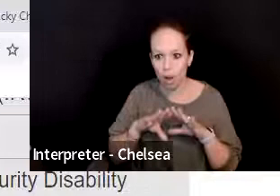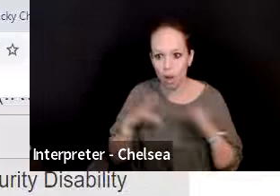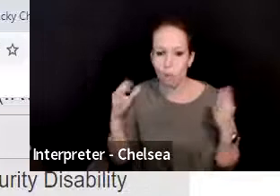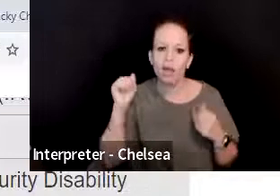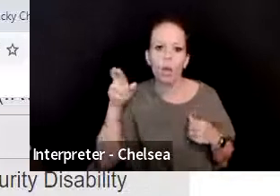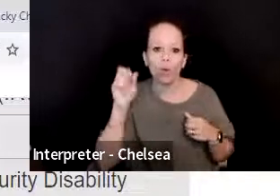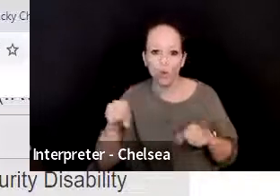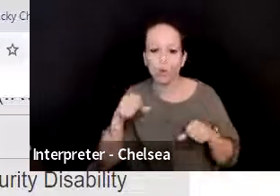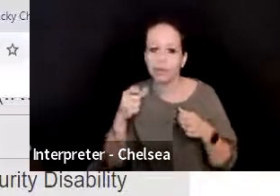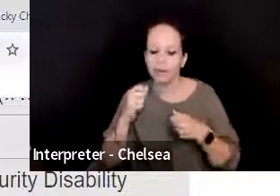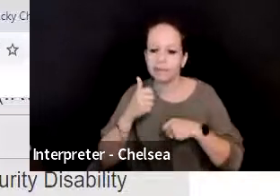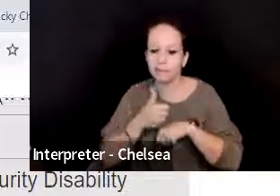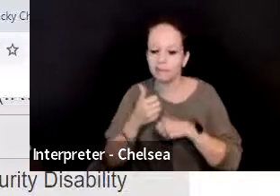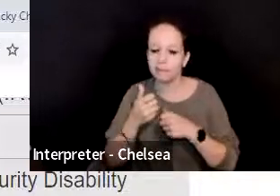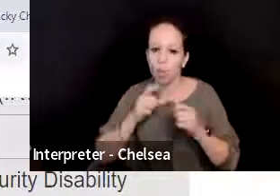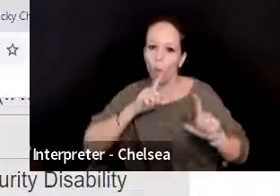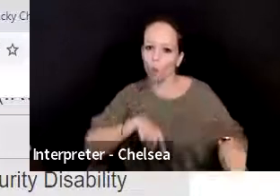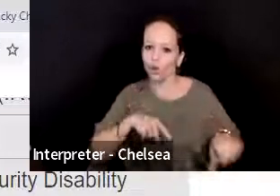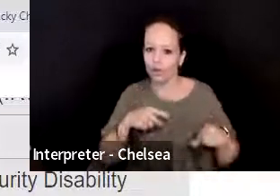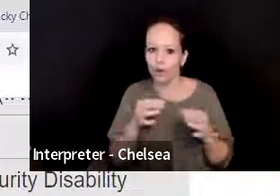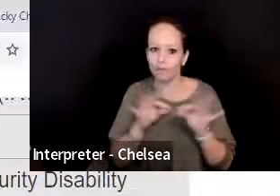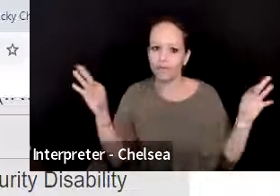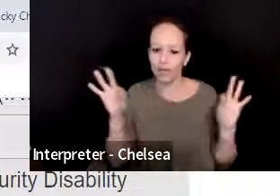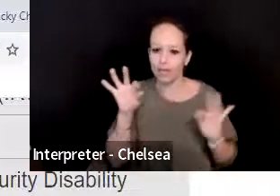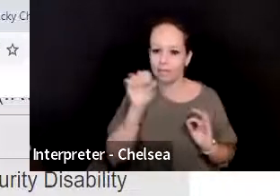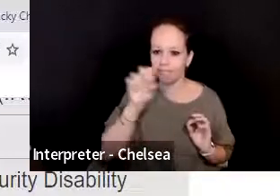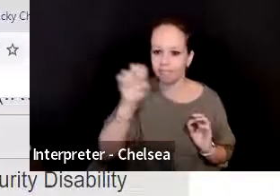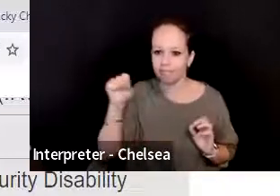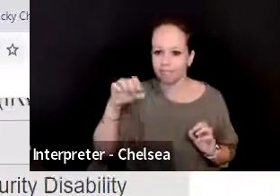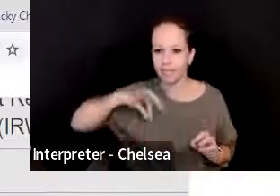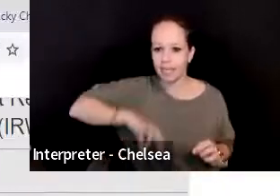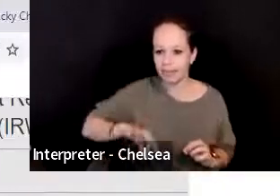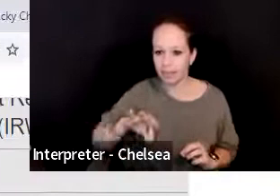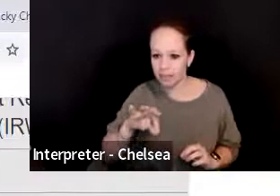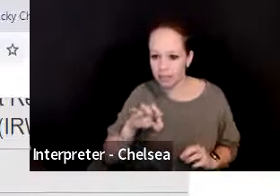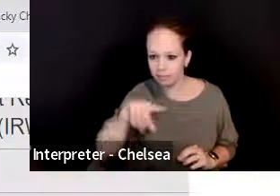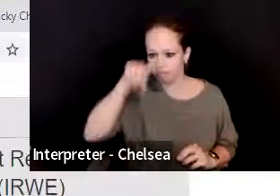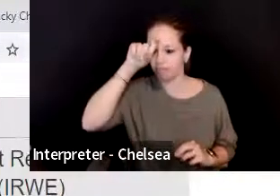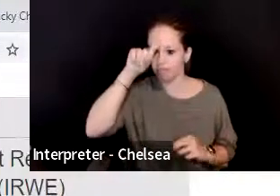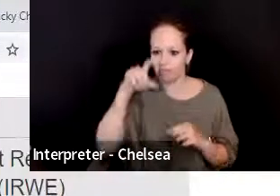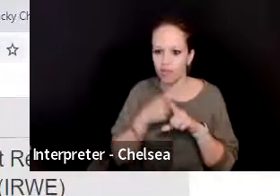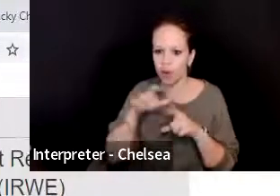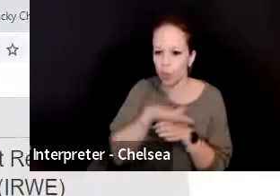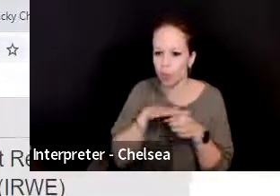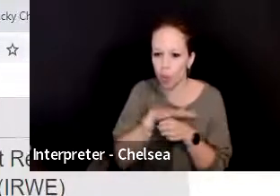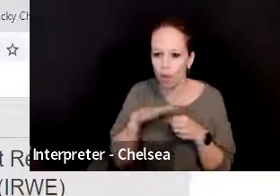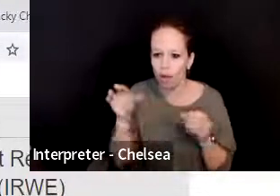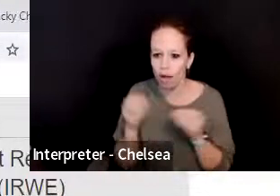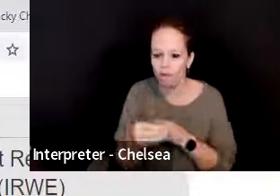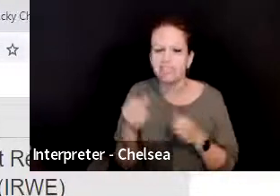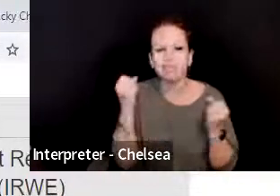benefits planning query from your local Social Security office. So again, people have a lot of misconceptions